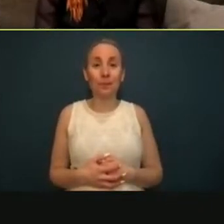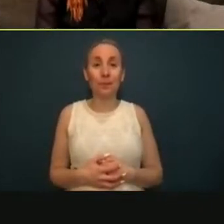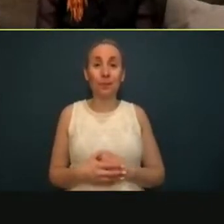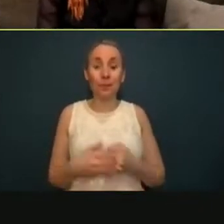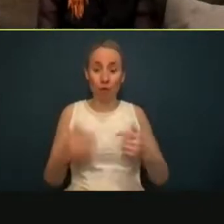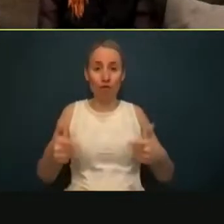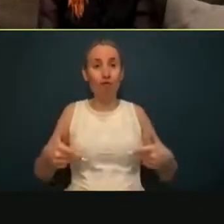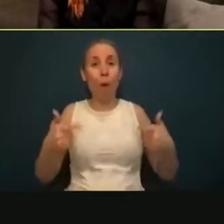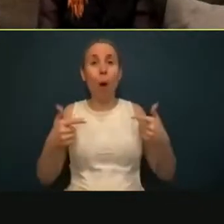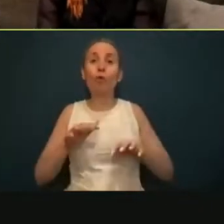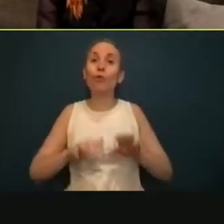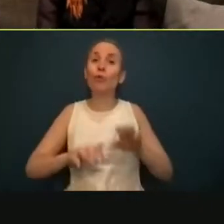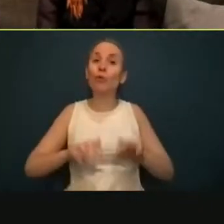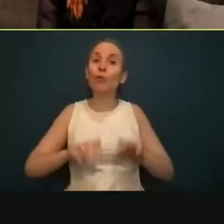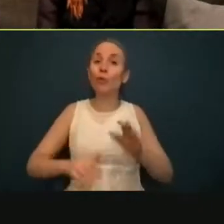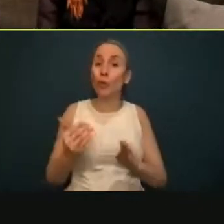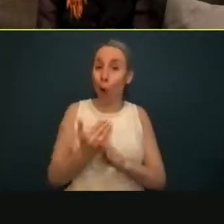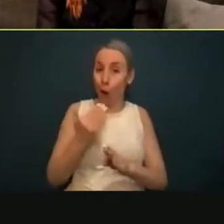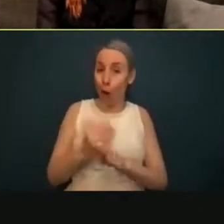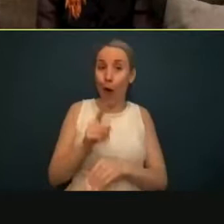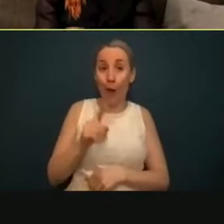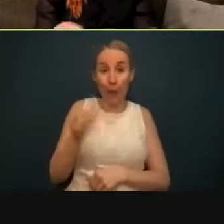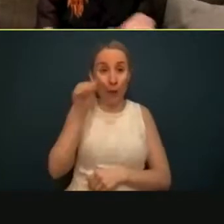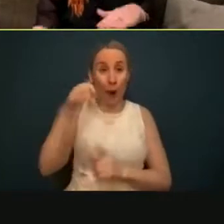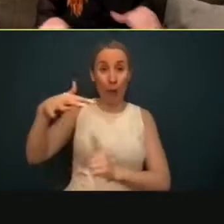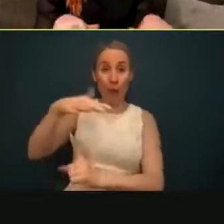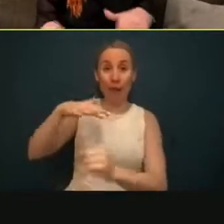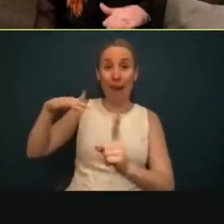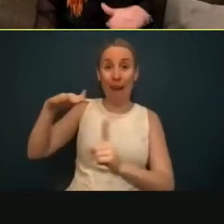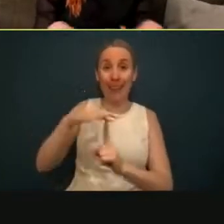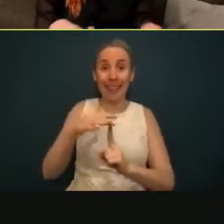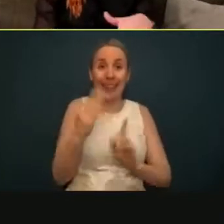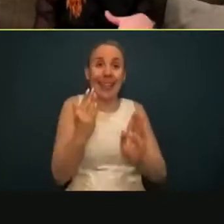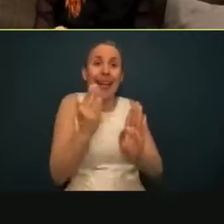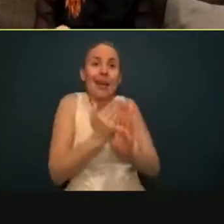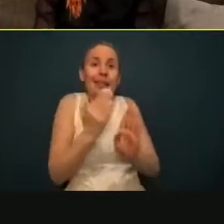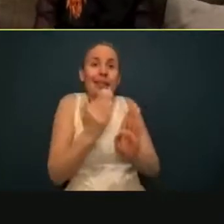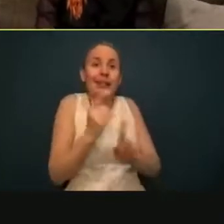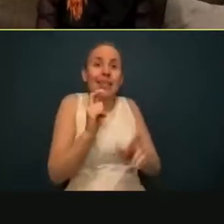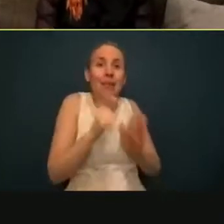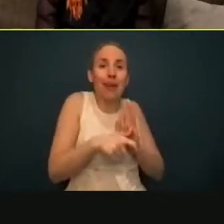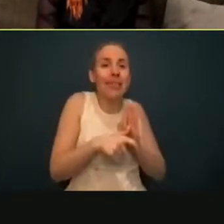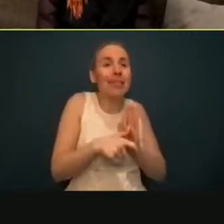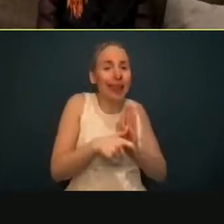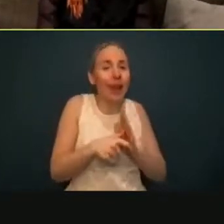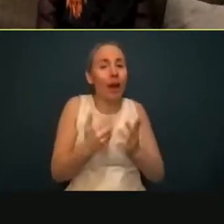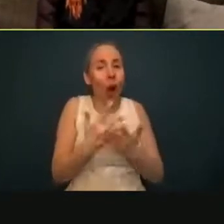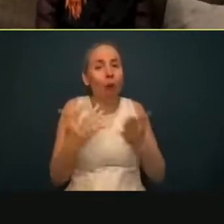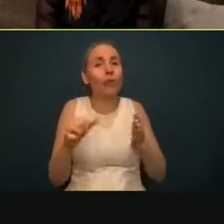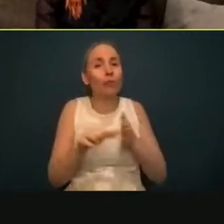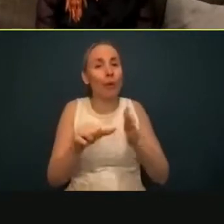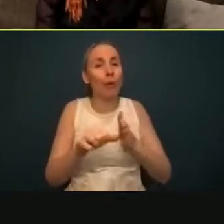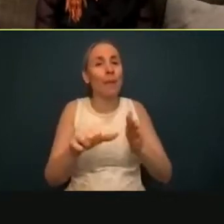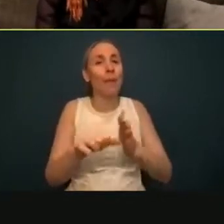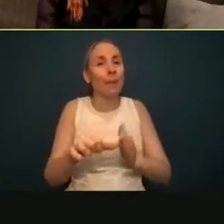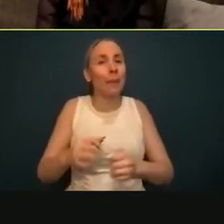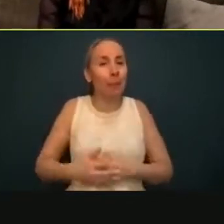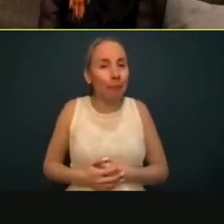society, people with invisible disabilities are often navigating problems all the time. And,